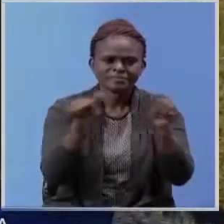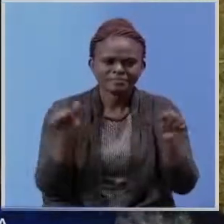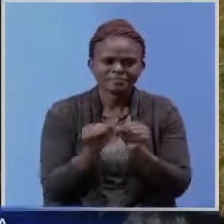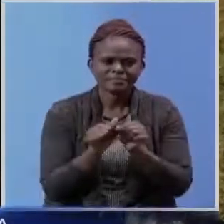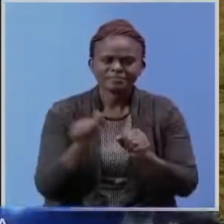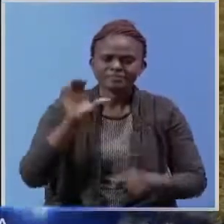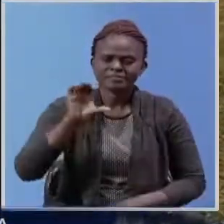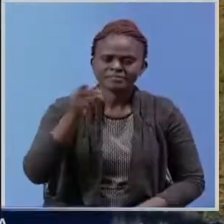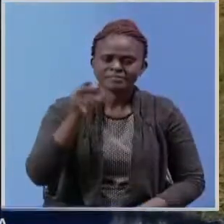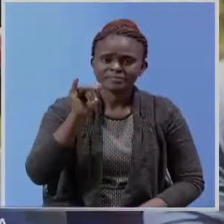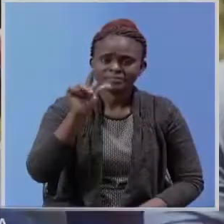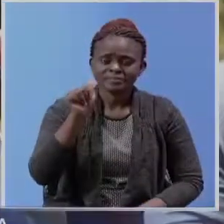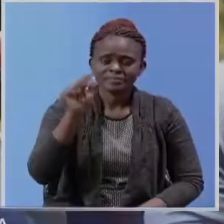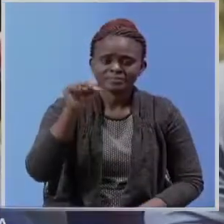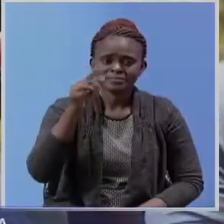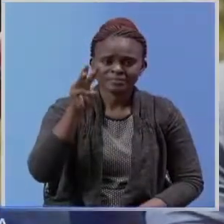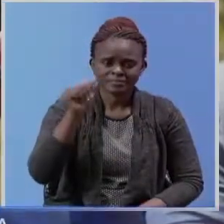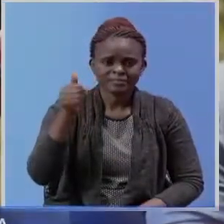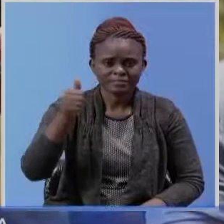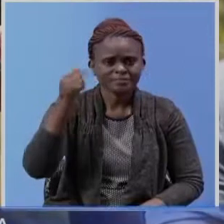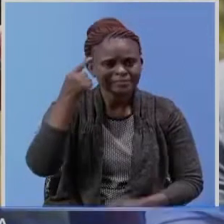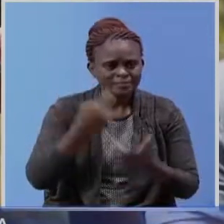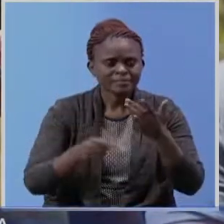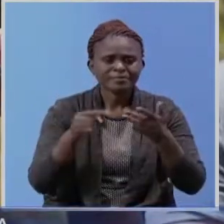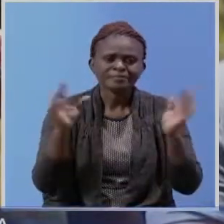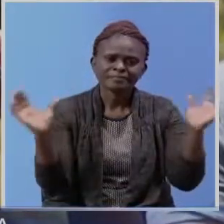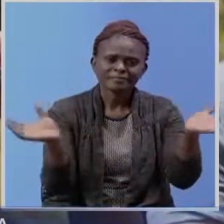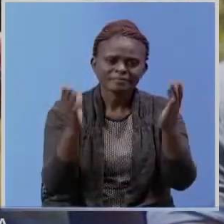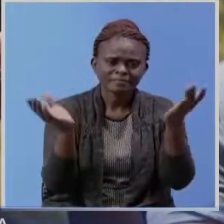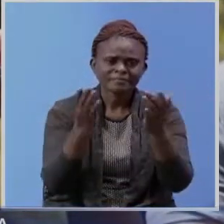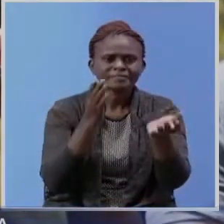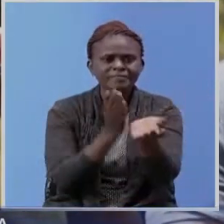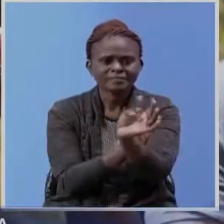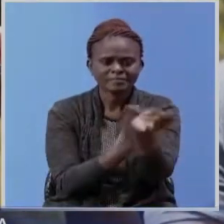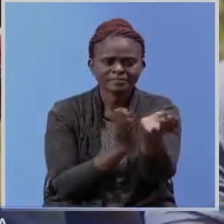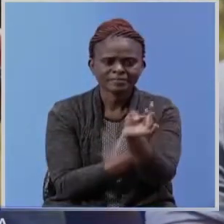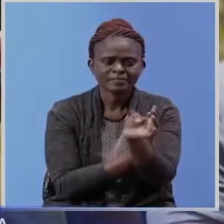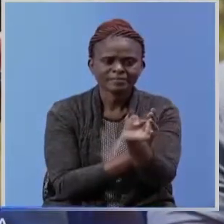Mr. Chilangwa reiterated government's resolve to promote cassava as an industrial crop.